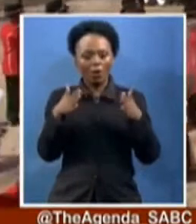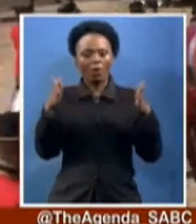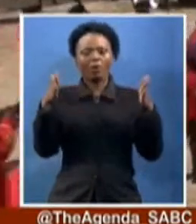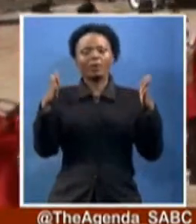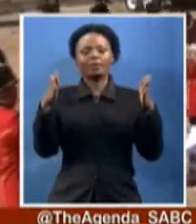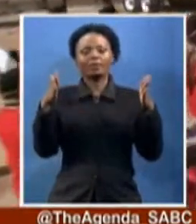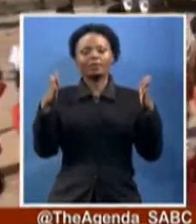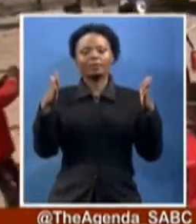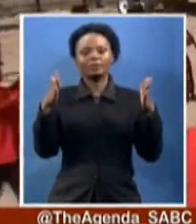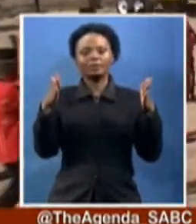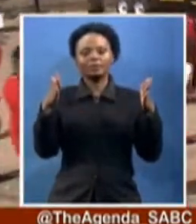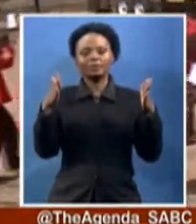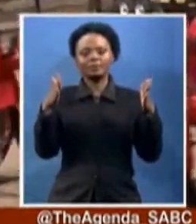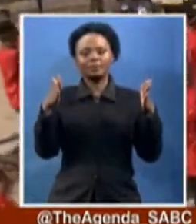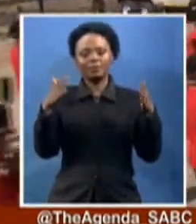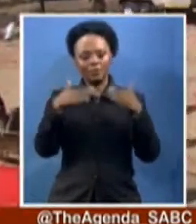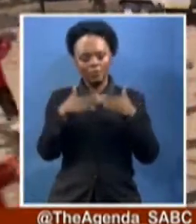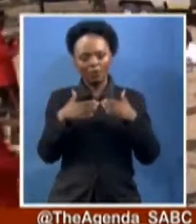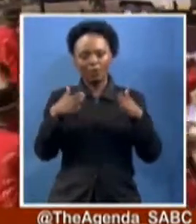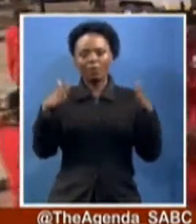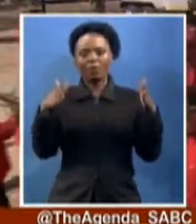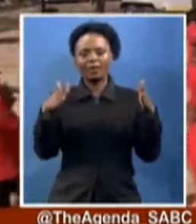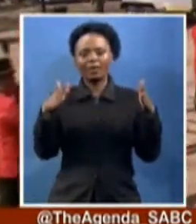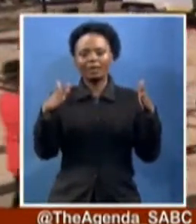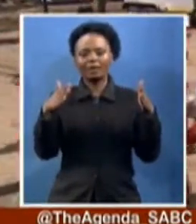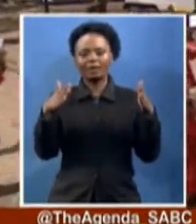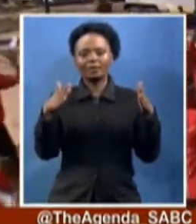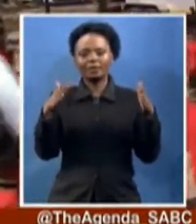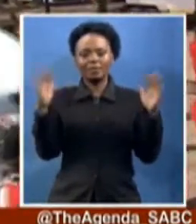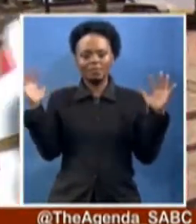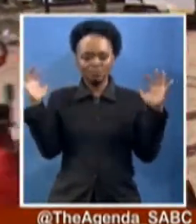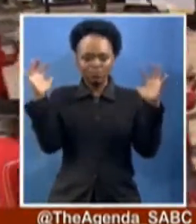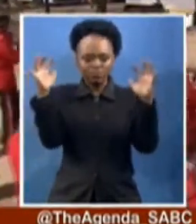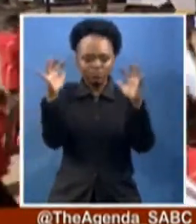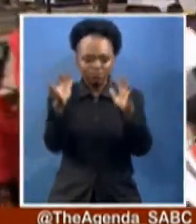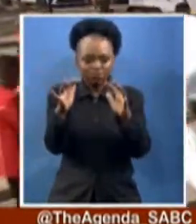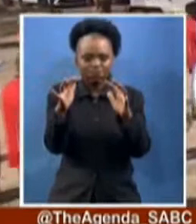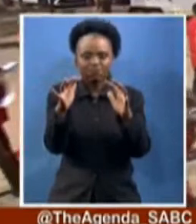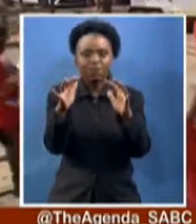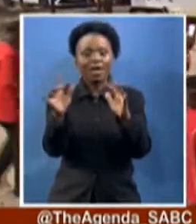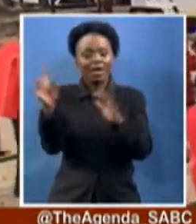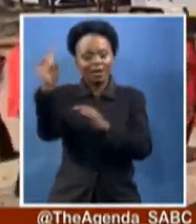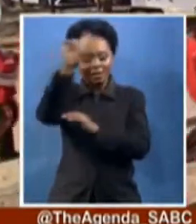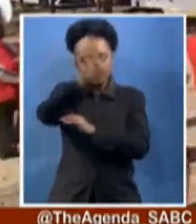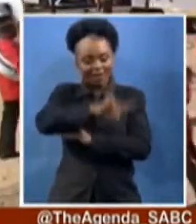important gathering today by singing the national anthem.